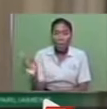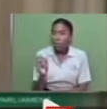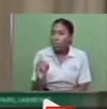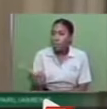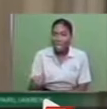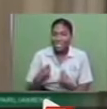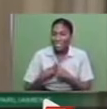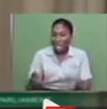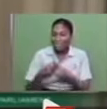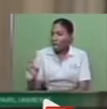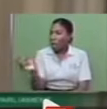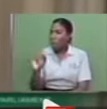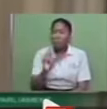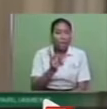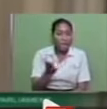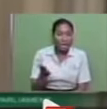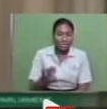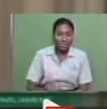billion gone?